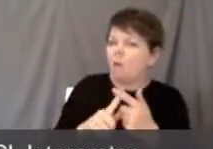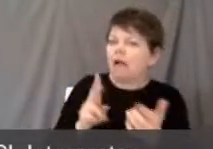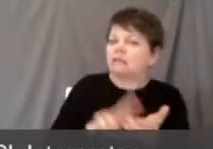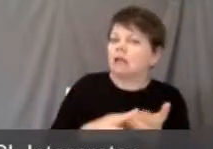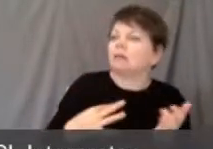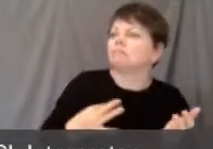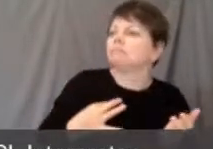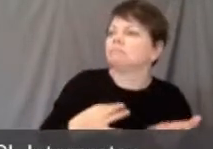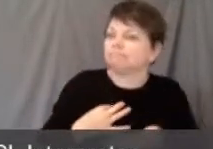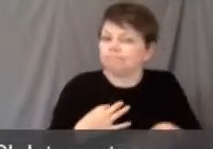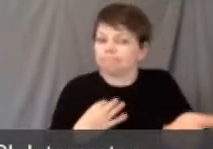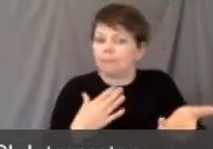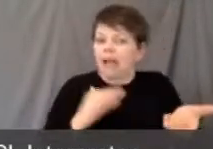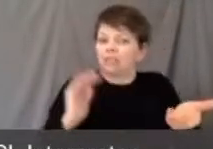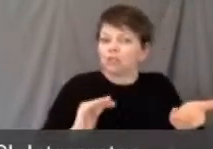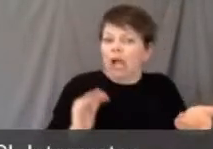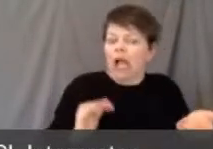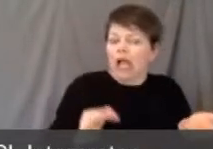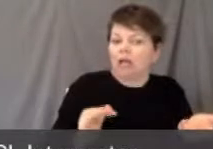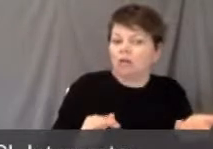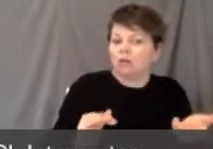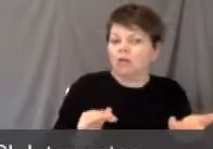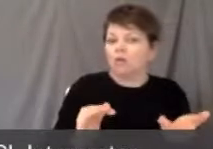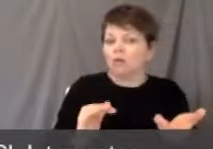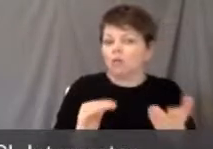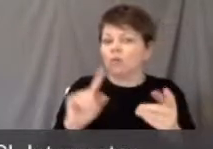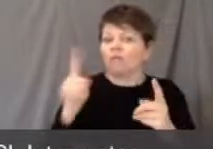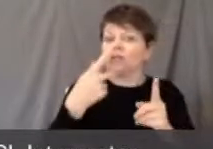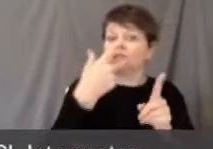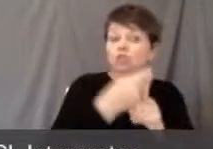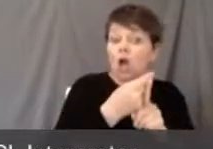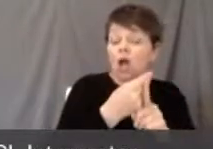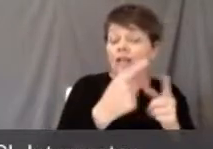Pfizer vaccine, and kind of is there spacing between the doses